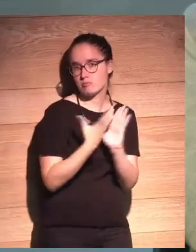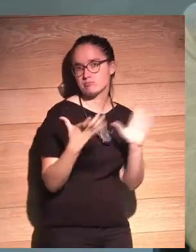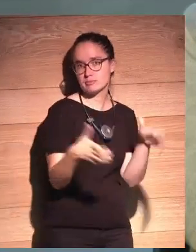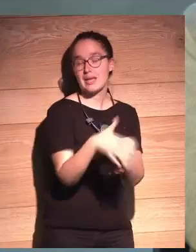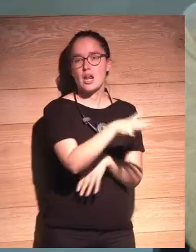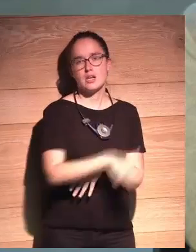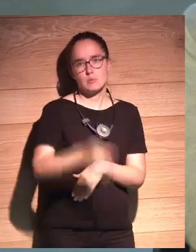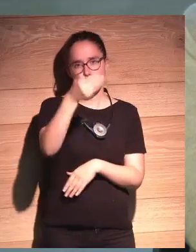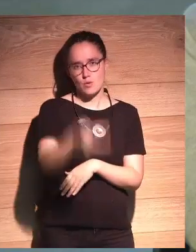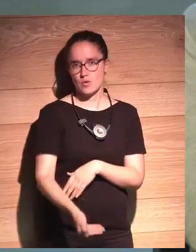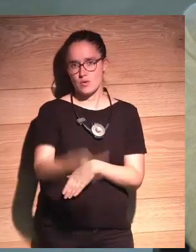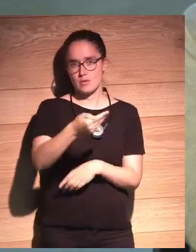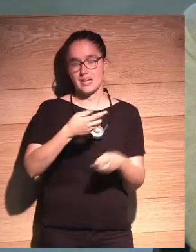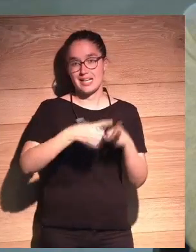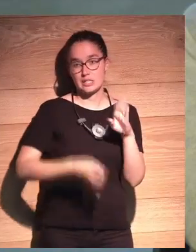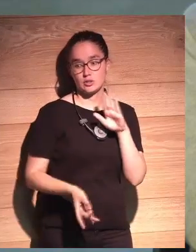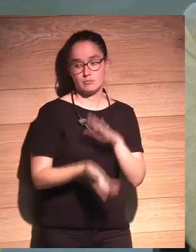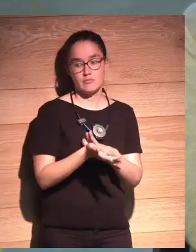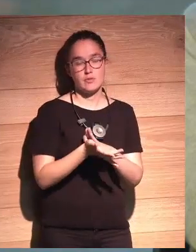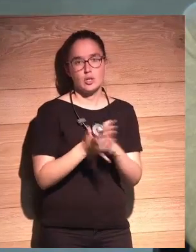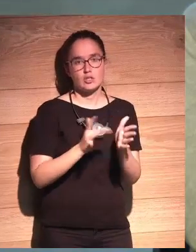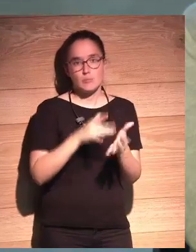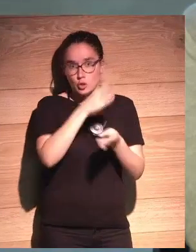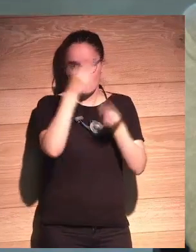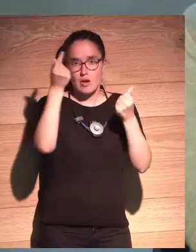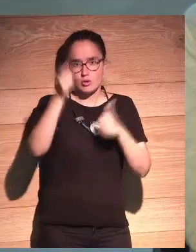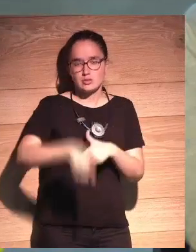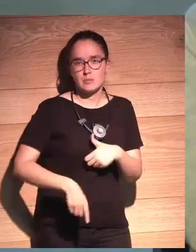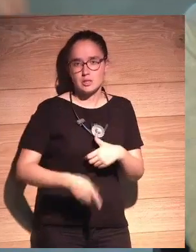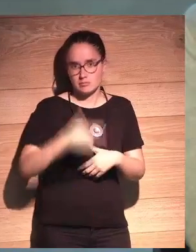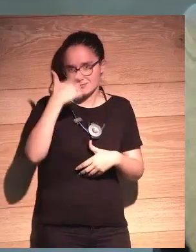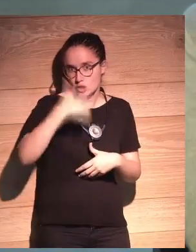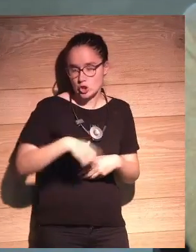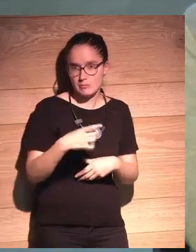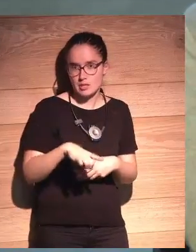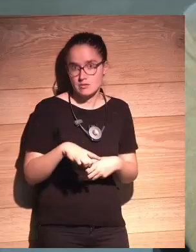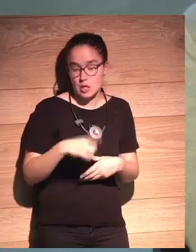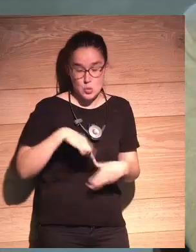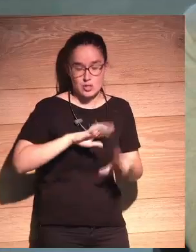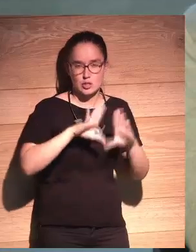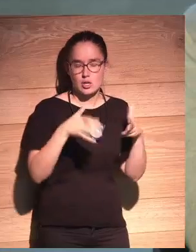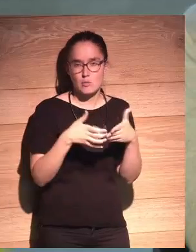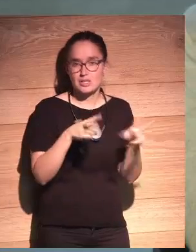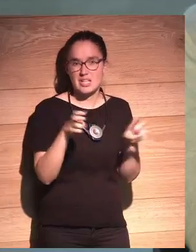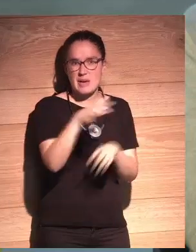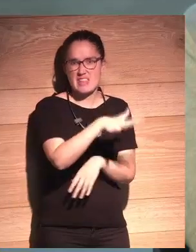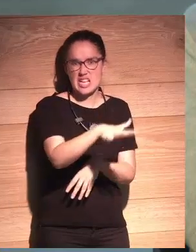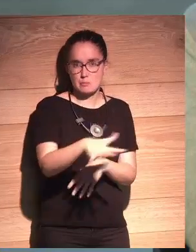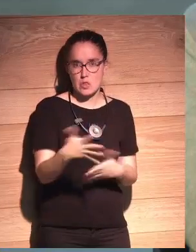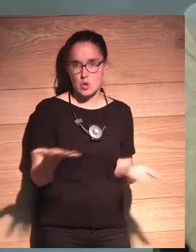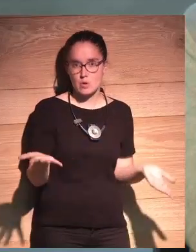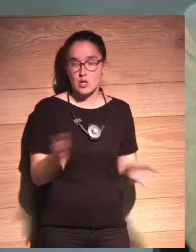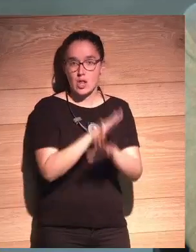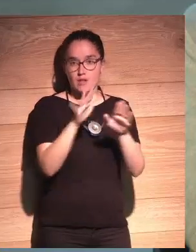Madrid can come together, and the space is key for these things to happen. We have forgotten this